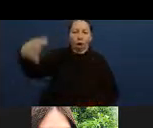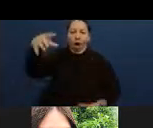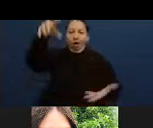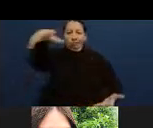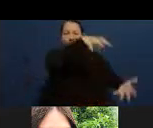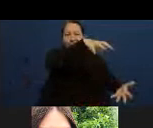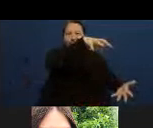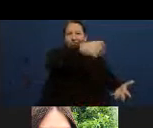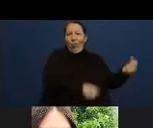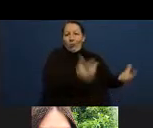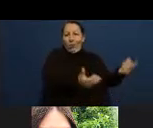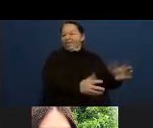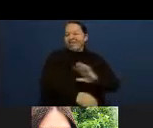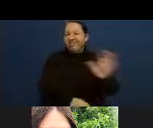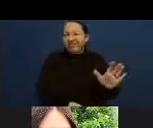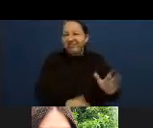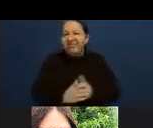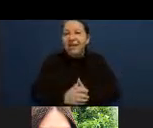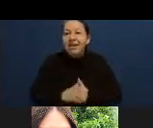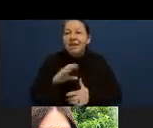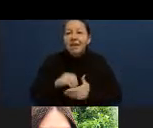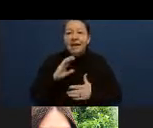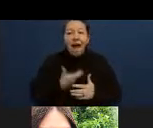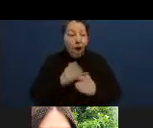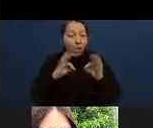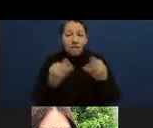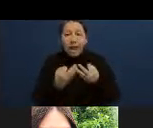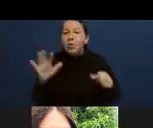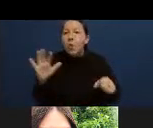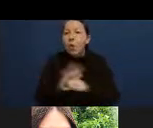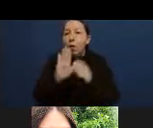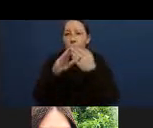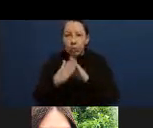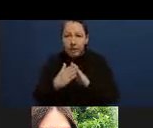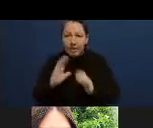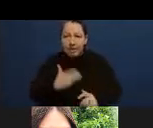We make sure all people are fed, especially our elders.